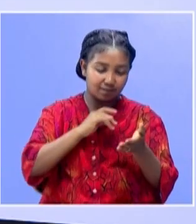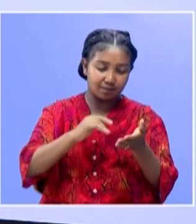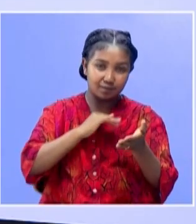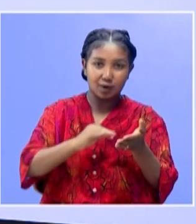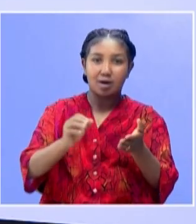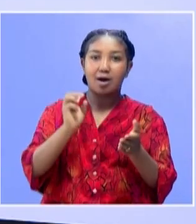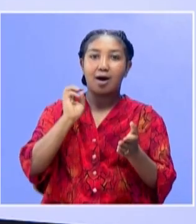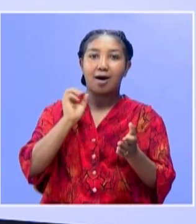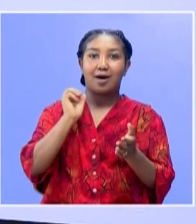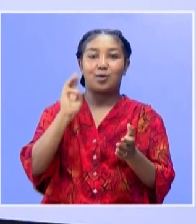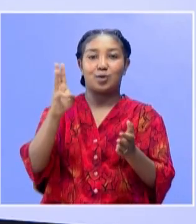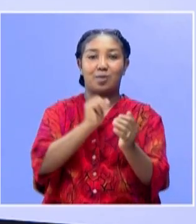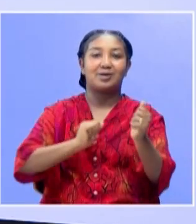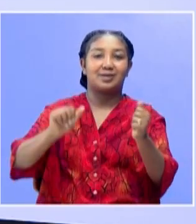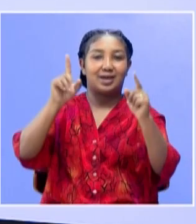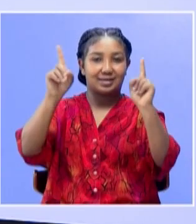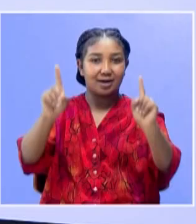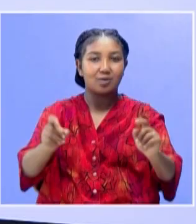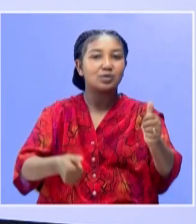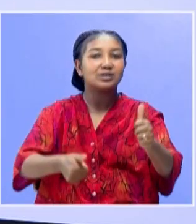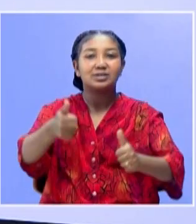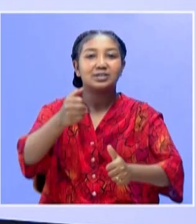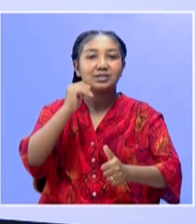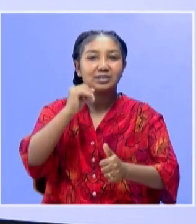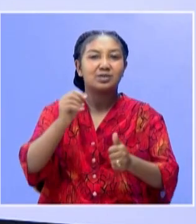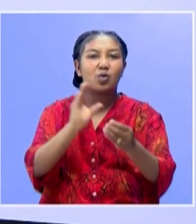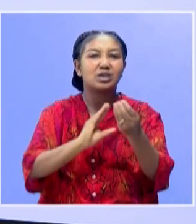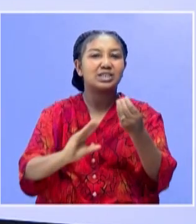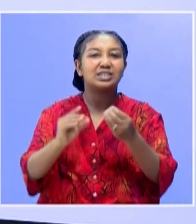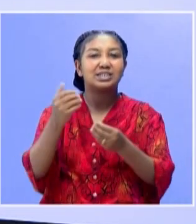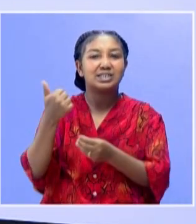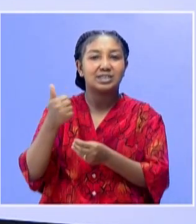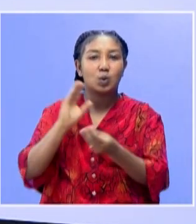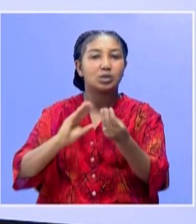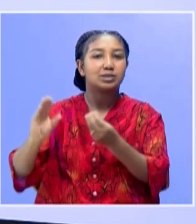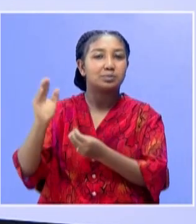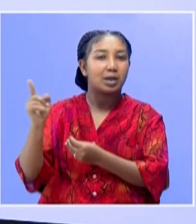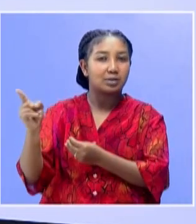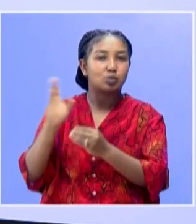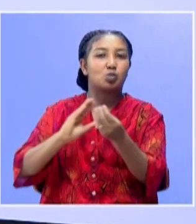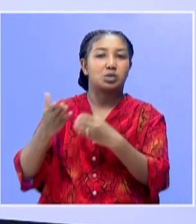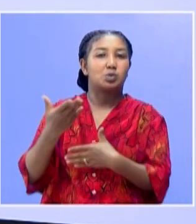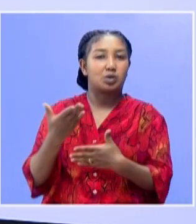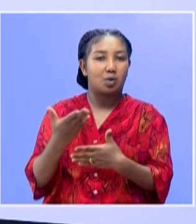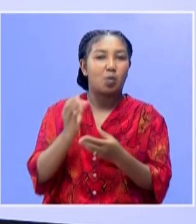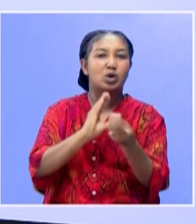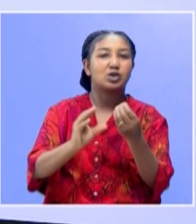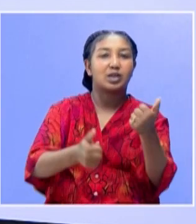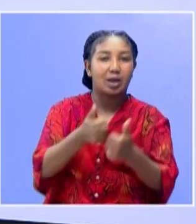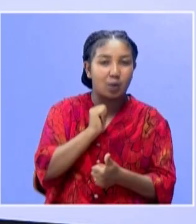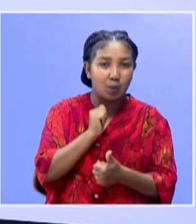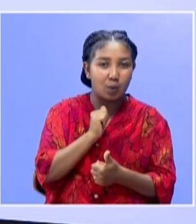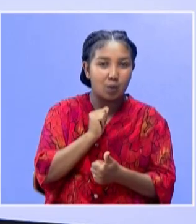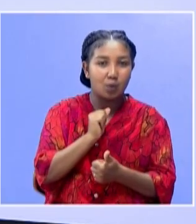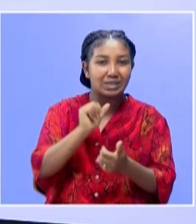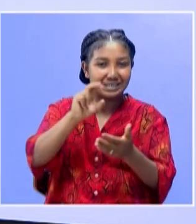will pass the exam. Which one do you think is the condition here in this sentence or the situation? Let